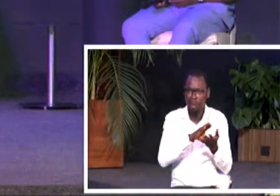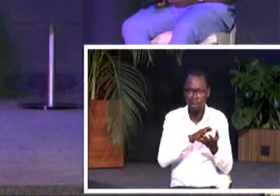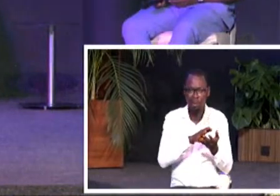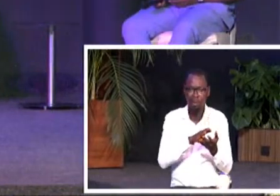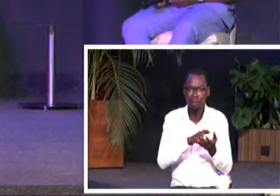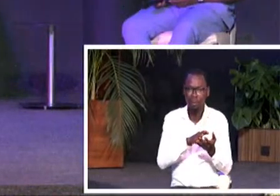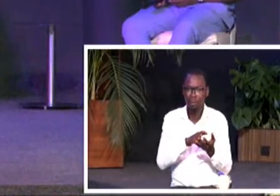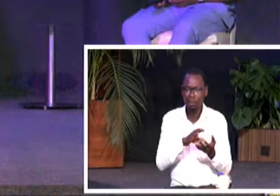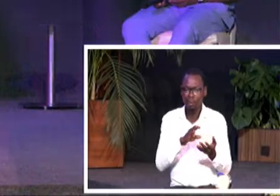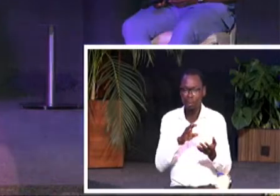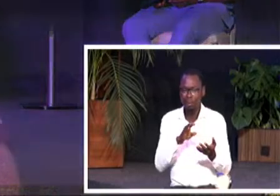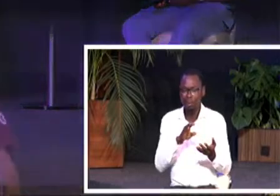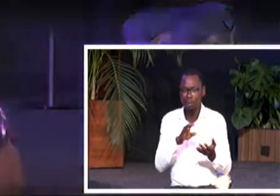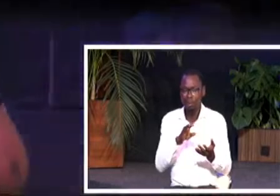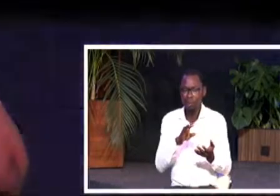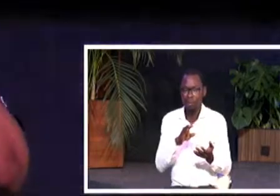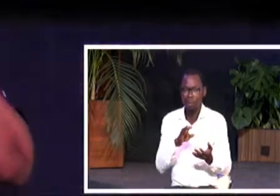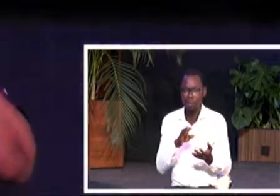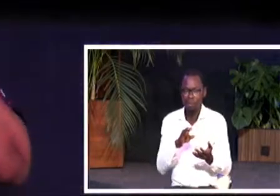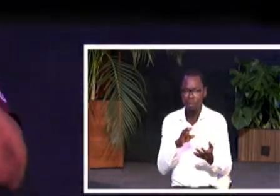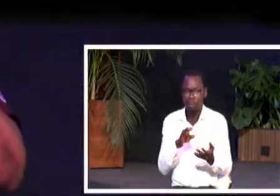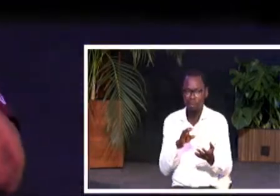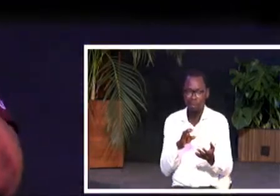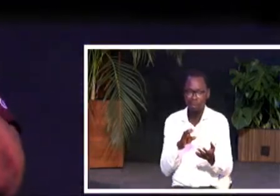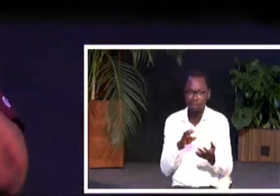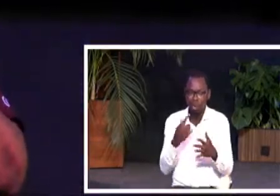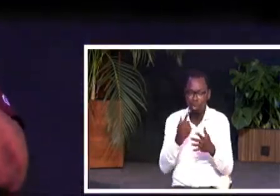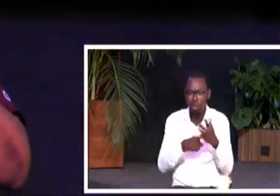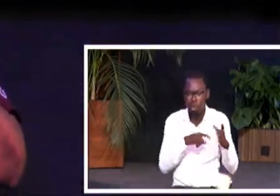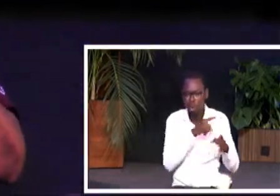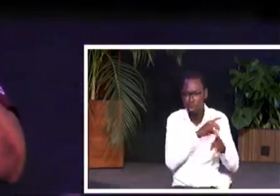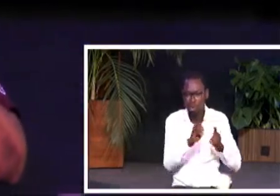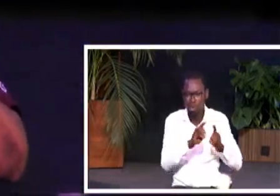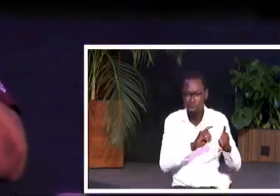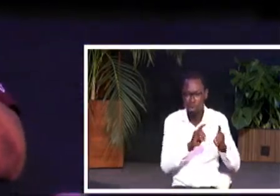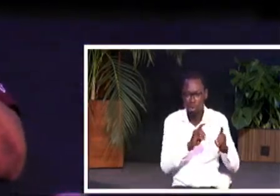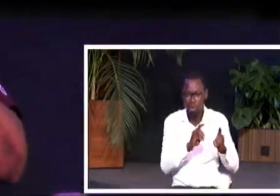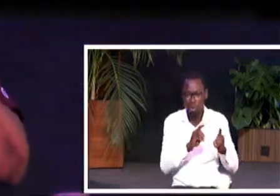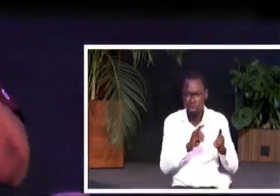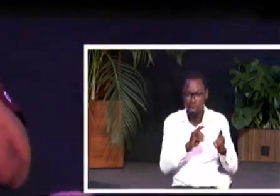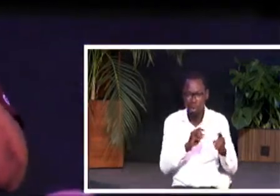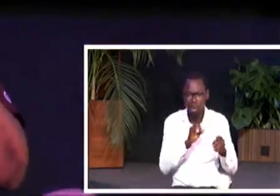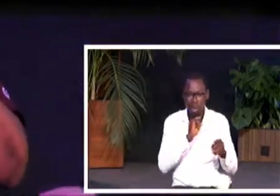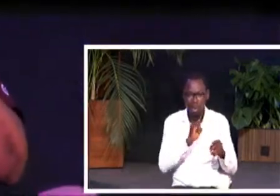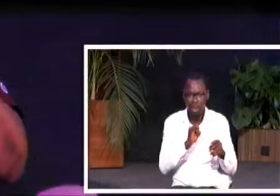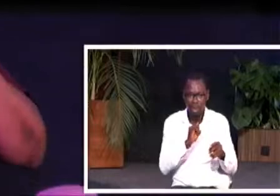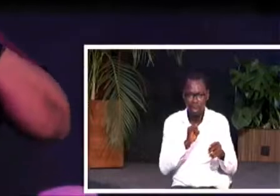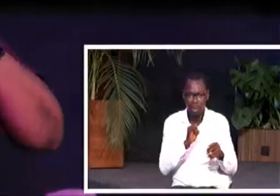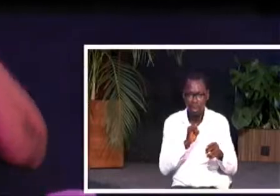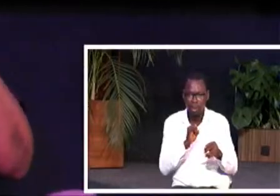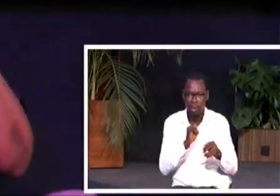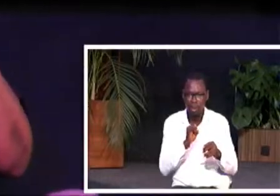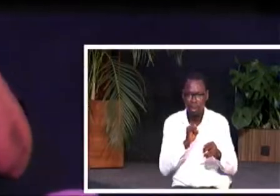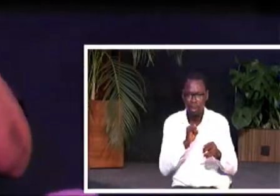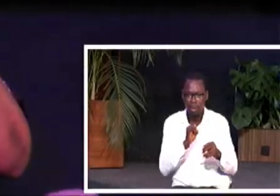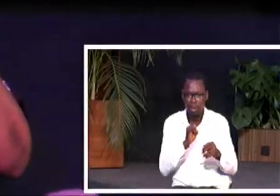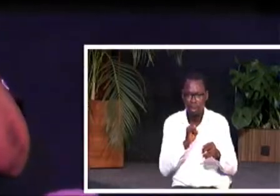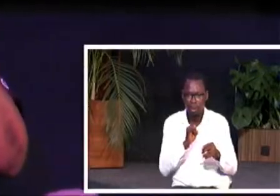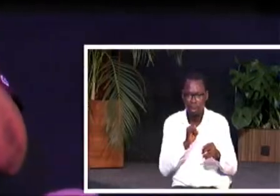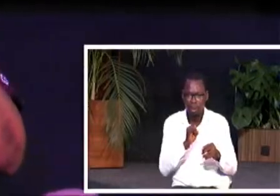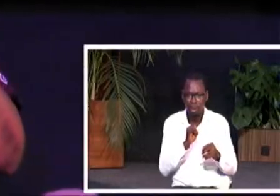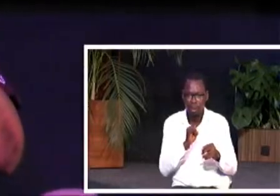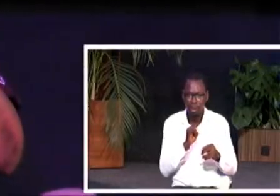I'm food safety conscious, and whatever we produce must be good for us to eat. The thing